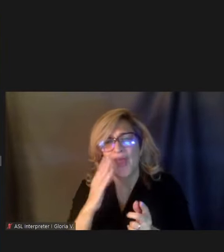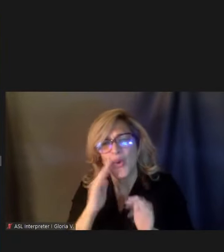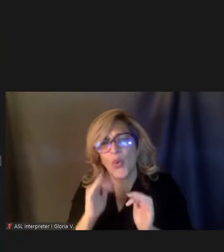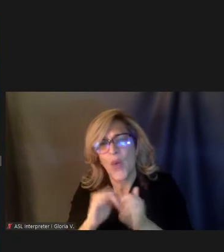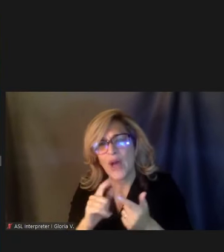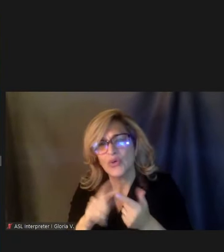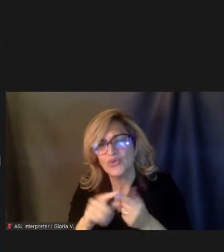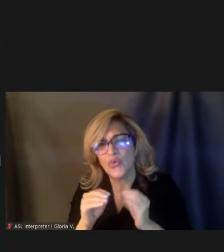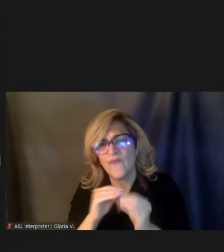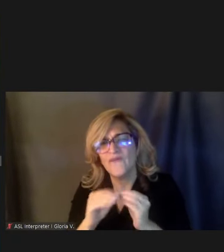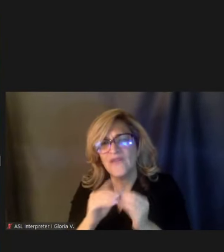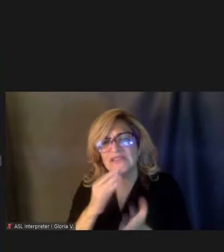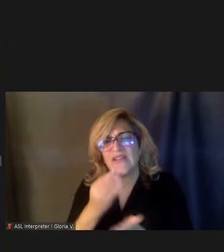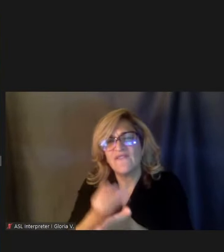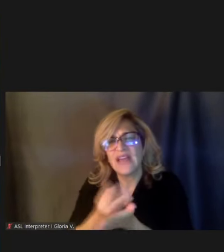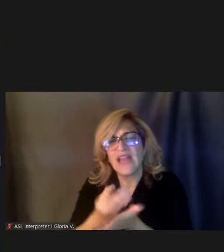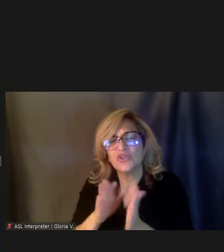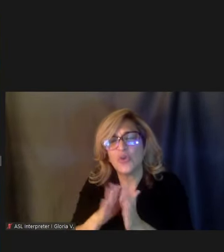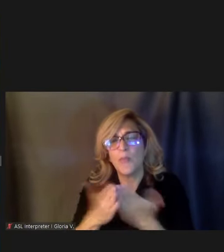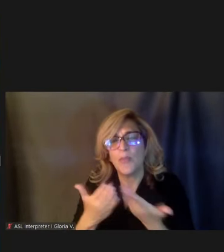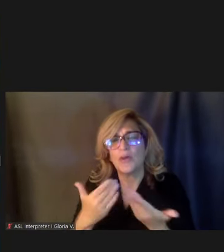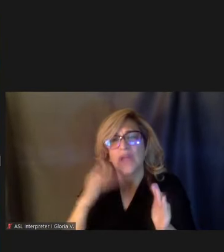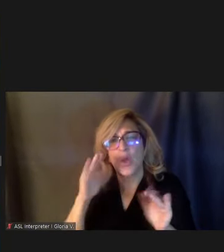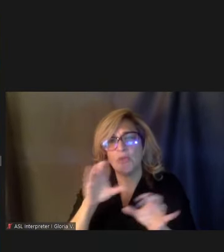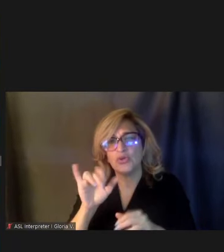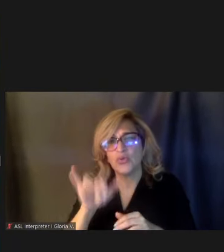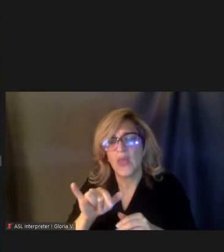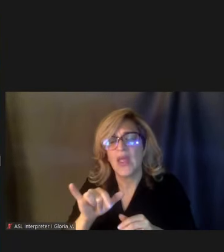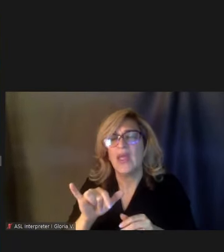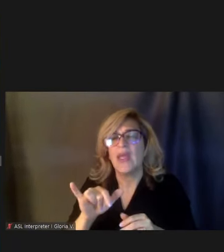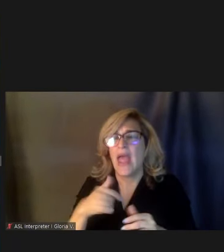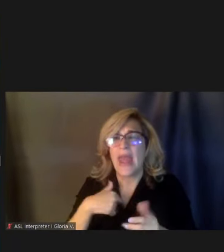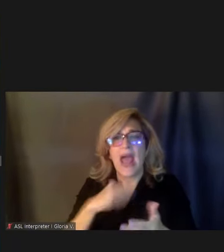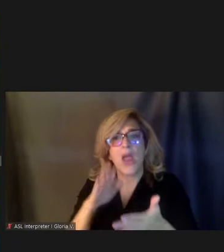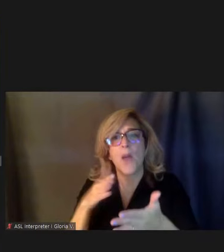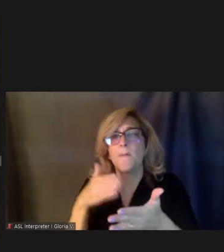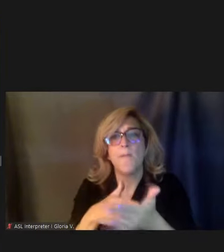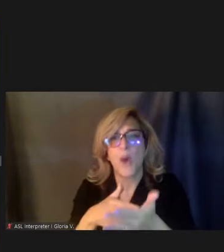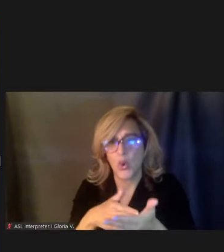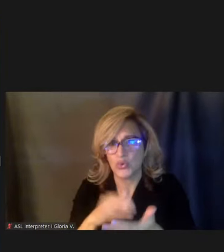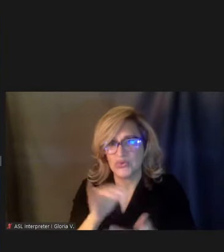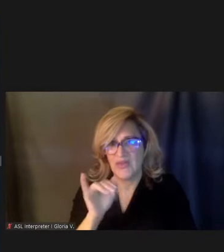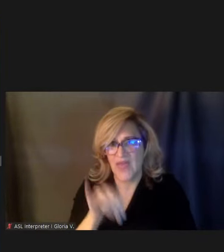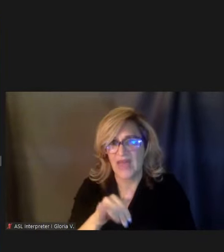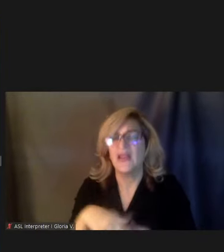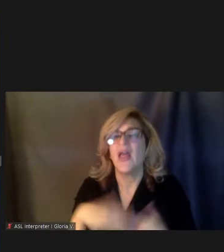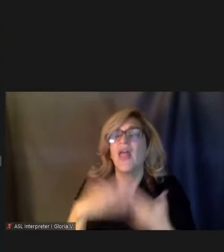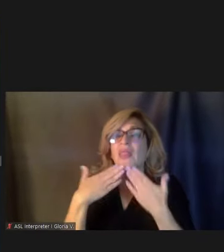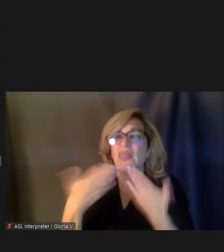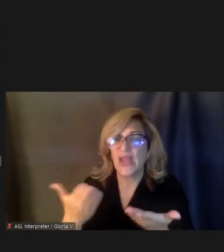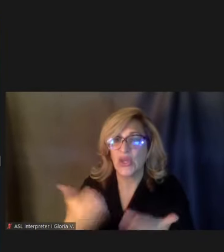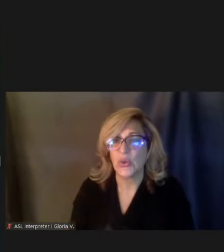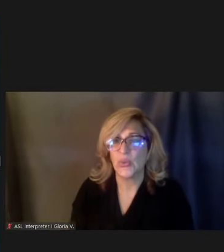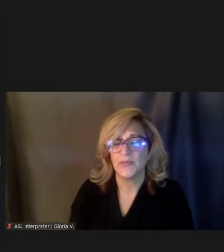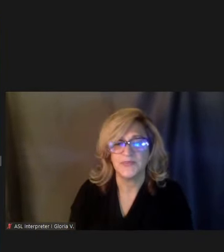books. So I hope they do that. Thank you. And I oppose. Thank you. Thank you.